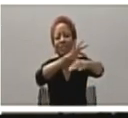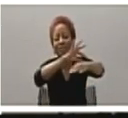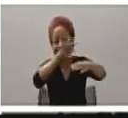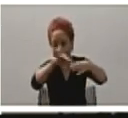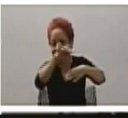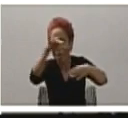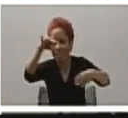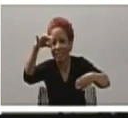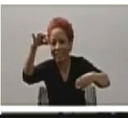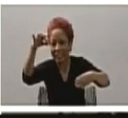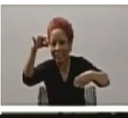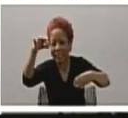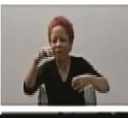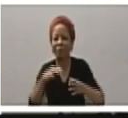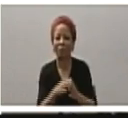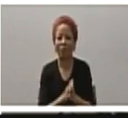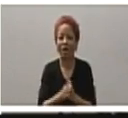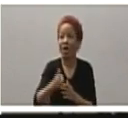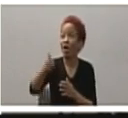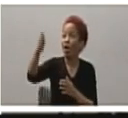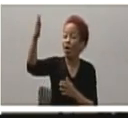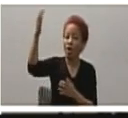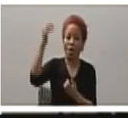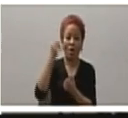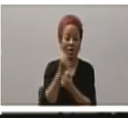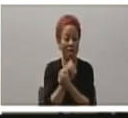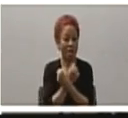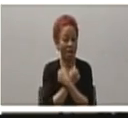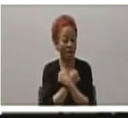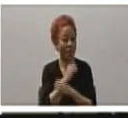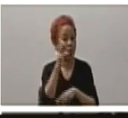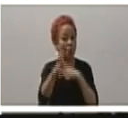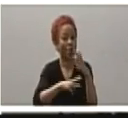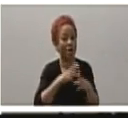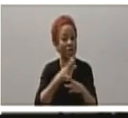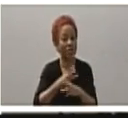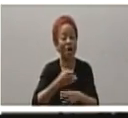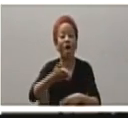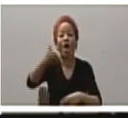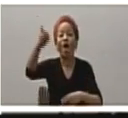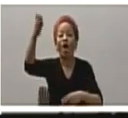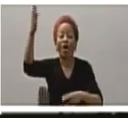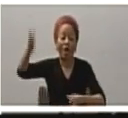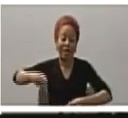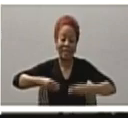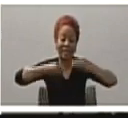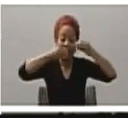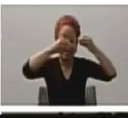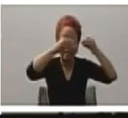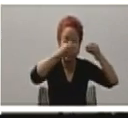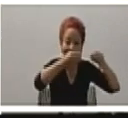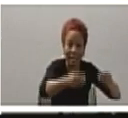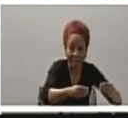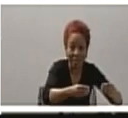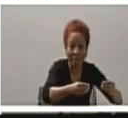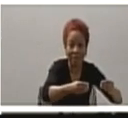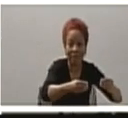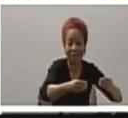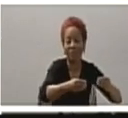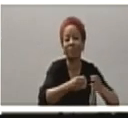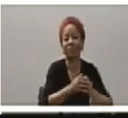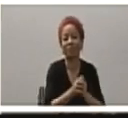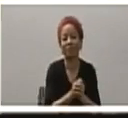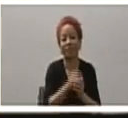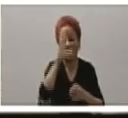Son, that whoever believes in him shall not perish, but have